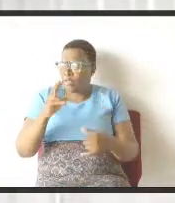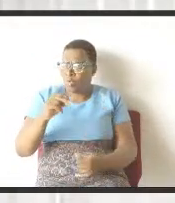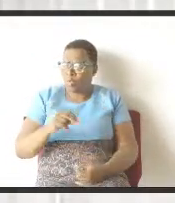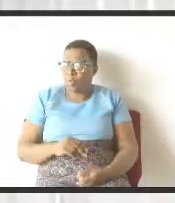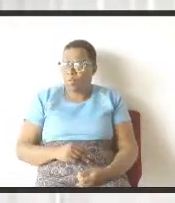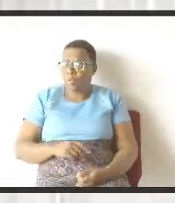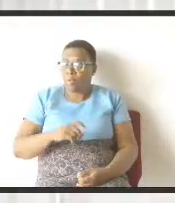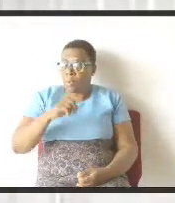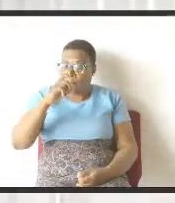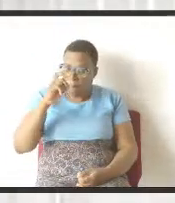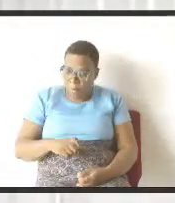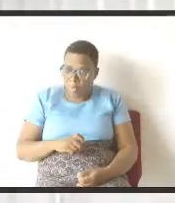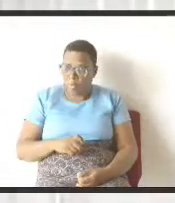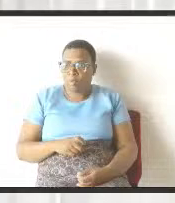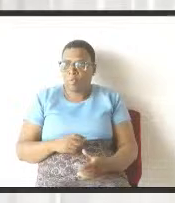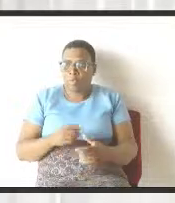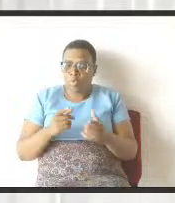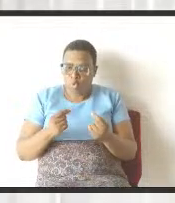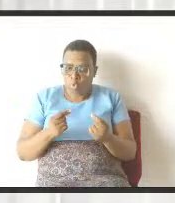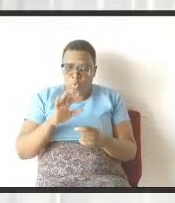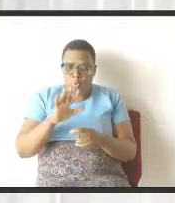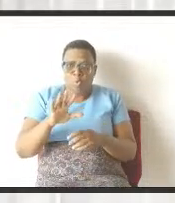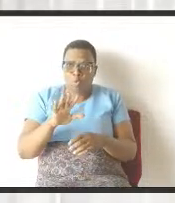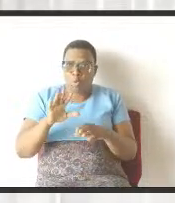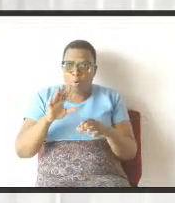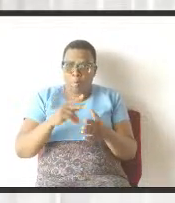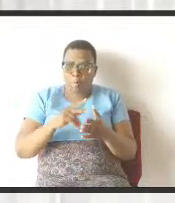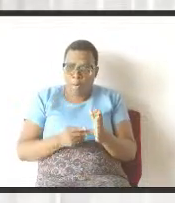You have to get on the field, on the track.